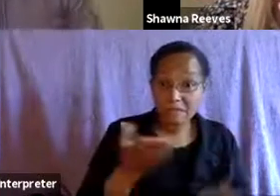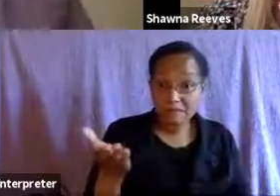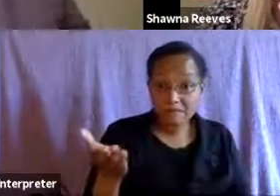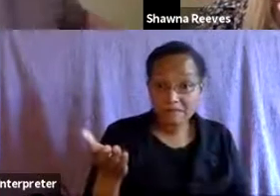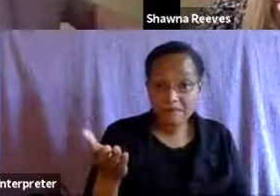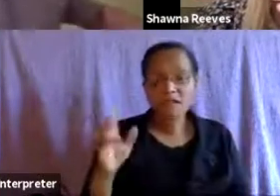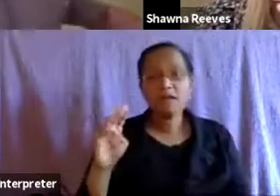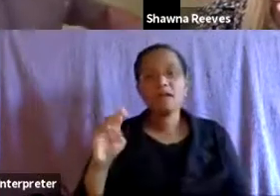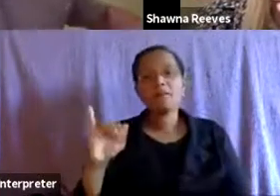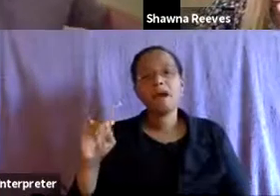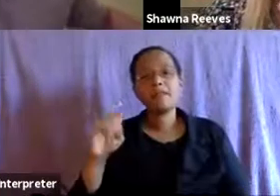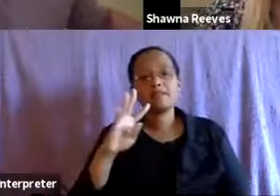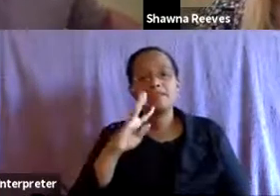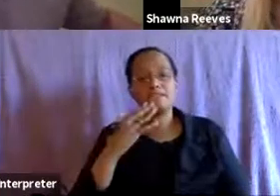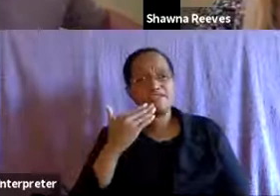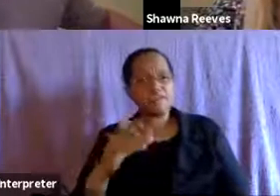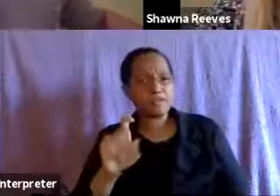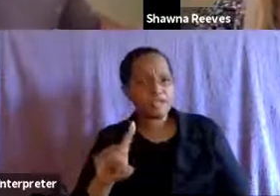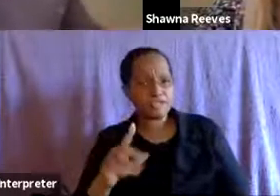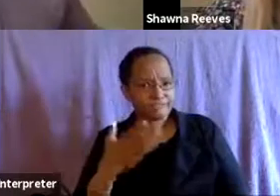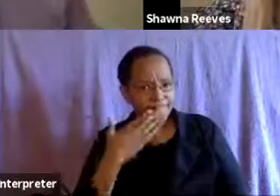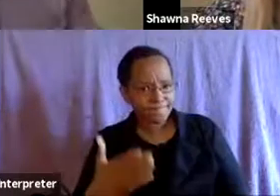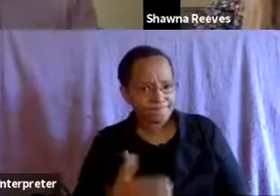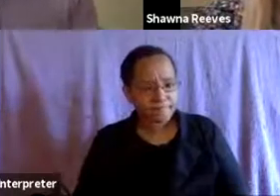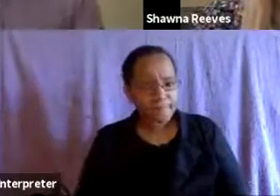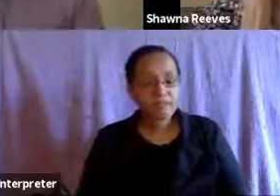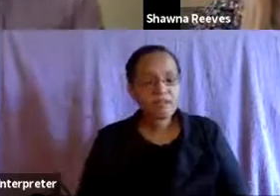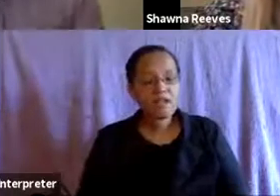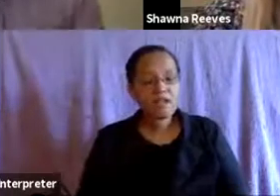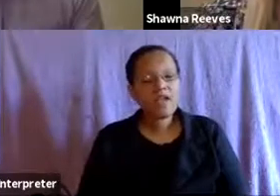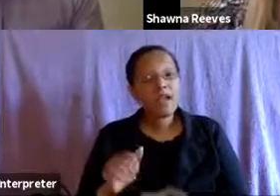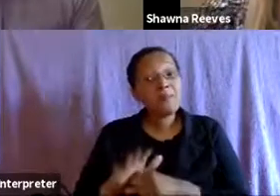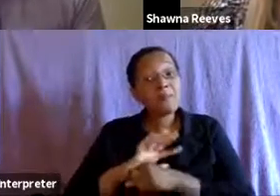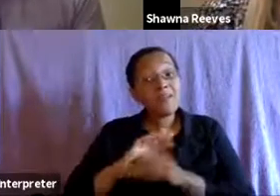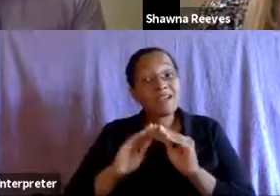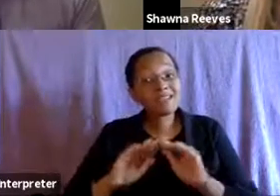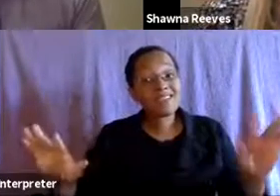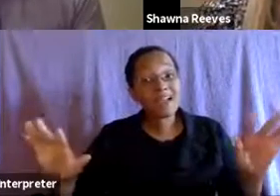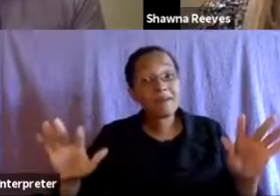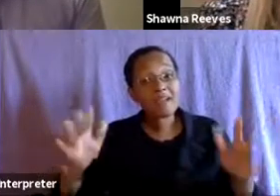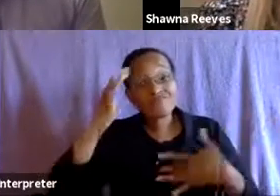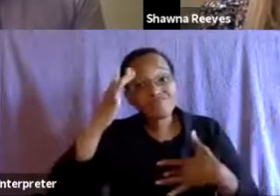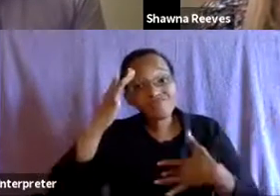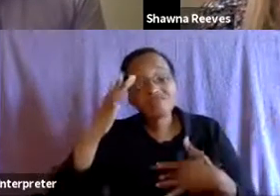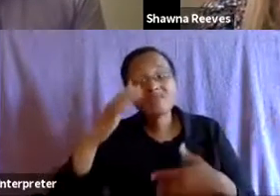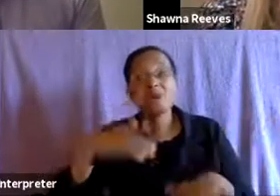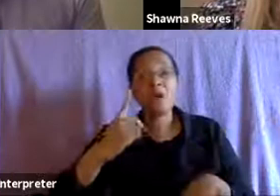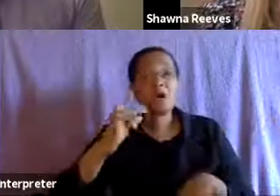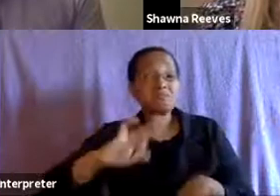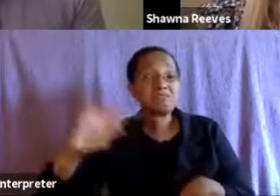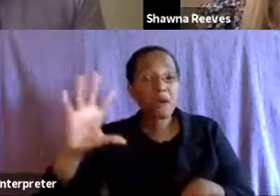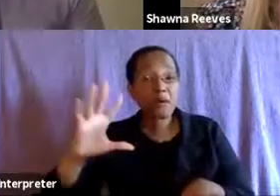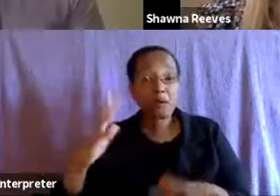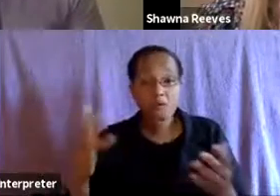written anything about the importance of family members, but also related, that we had multiple questions about this. What can family